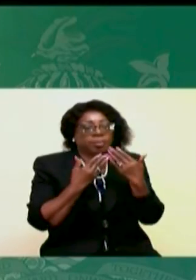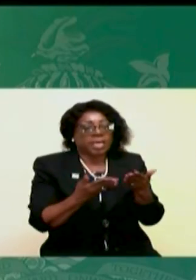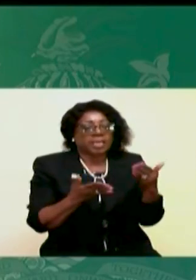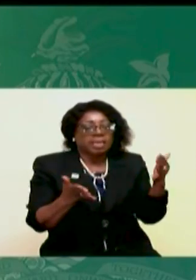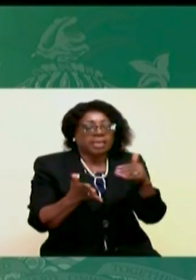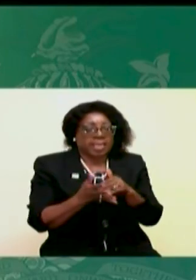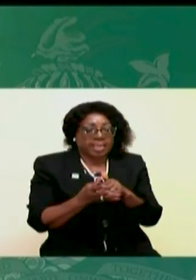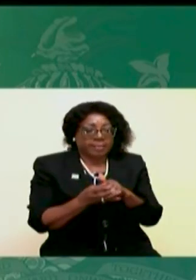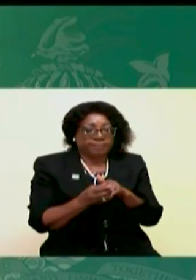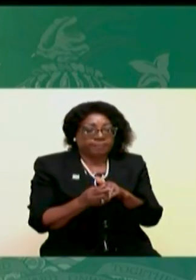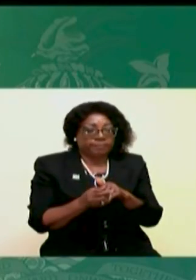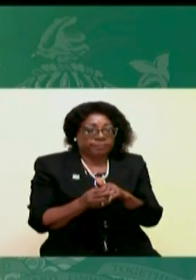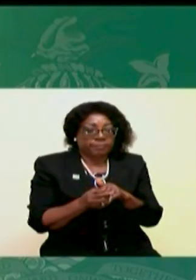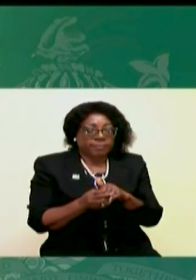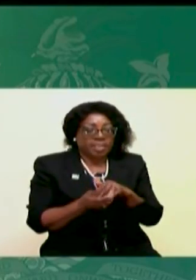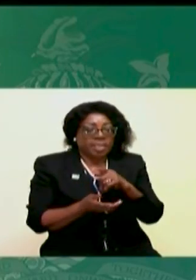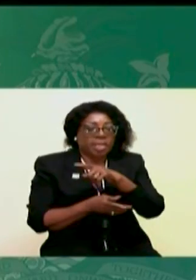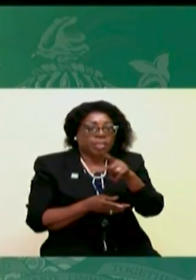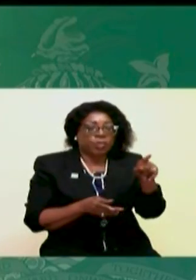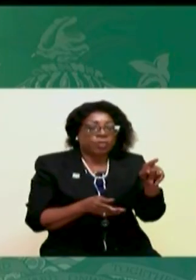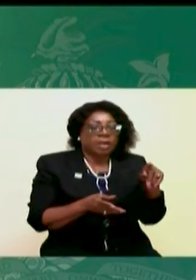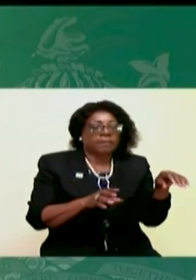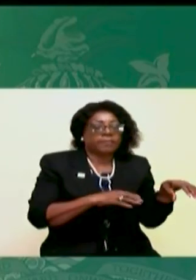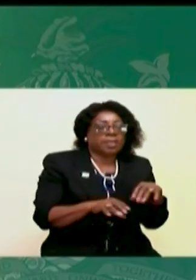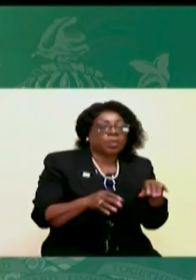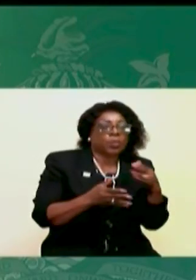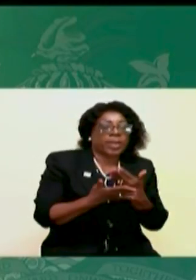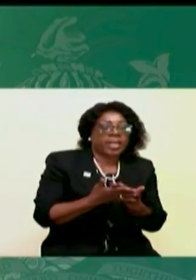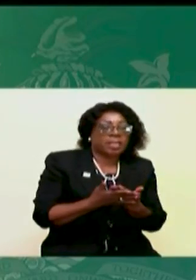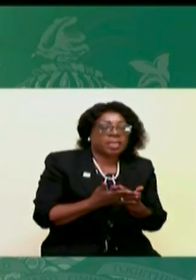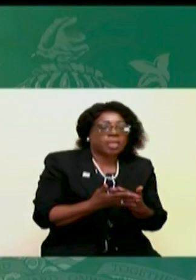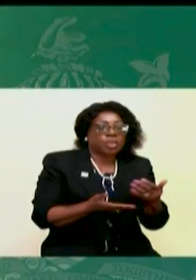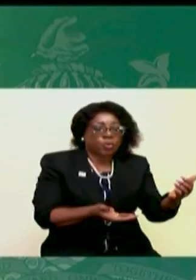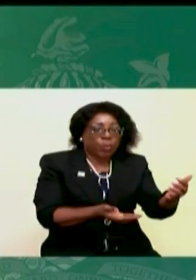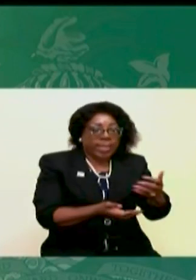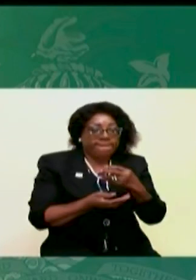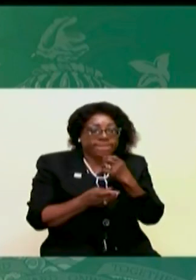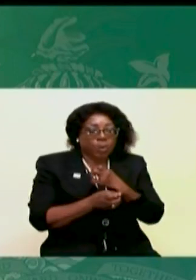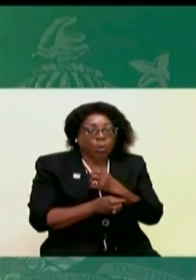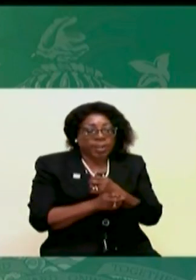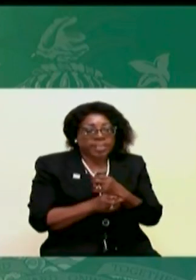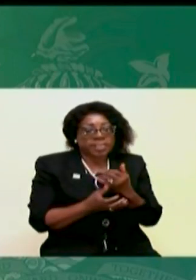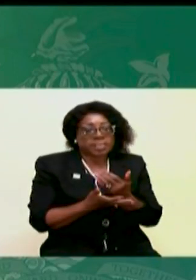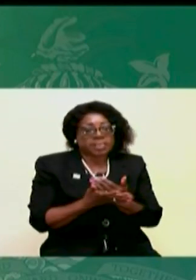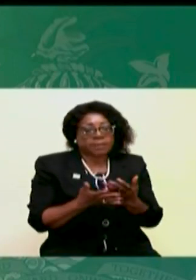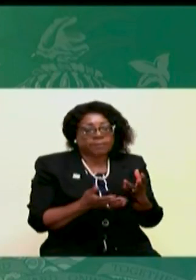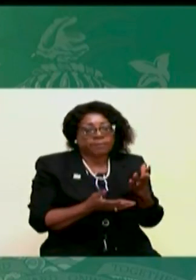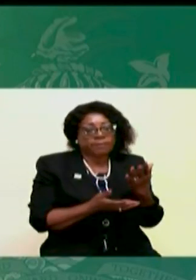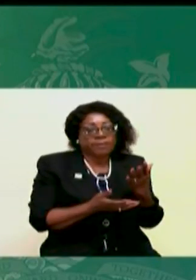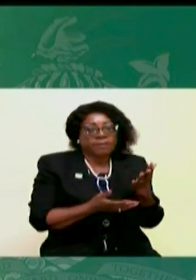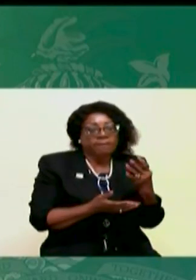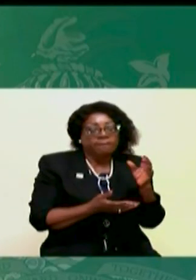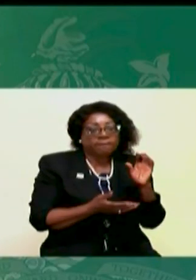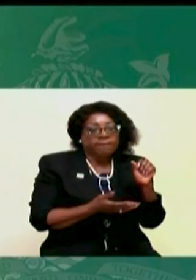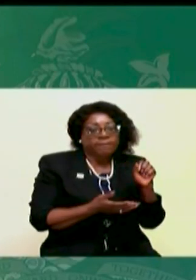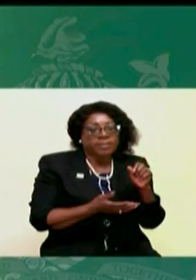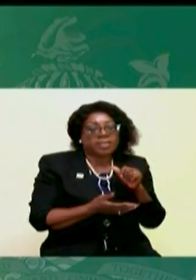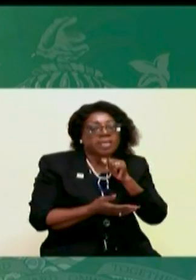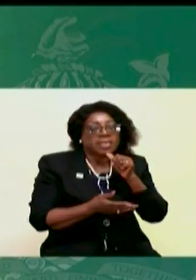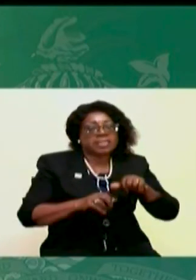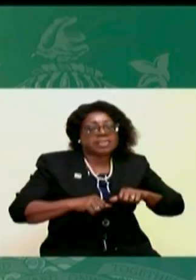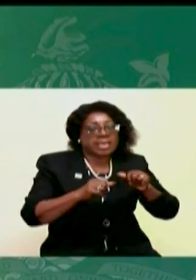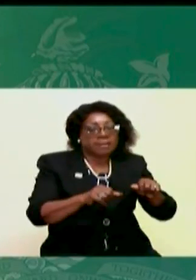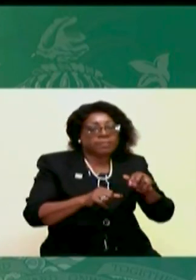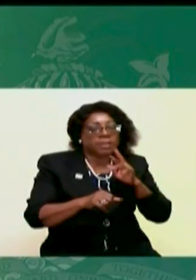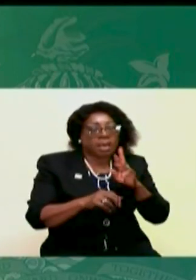you. You have done well to employ. Some 50 have gone through training, and now 50 disabled are